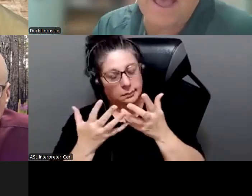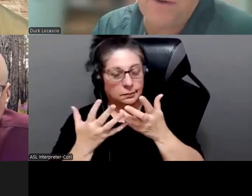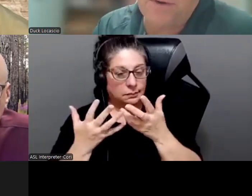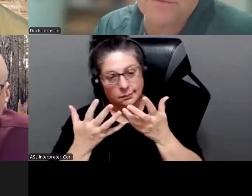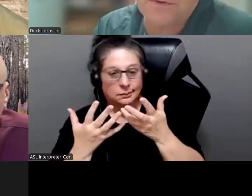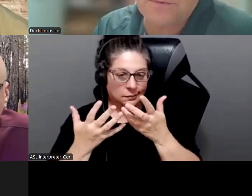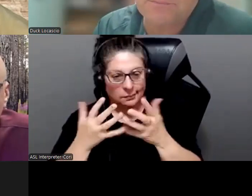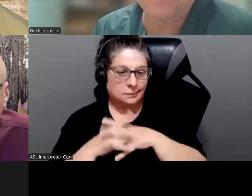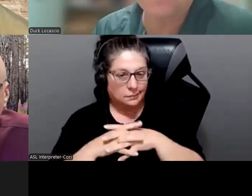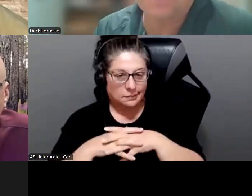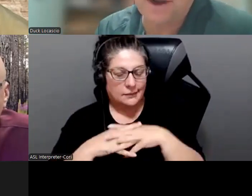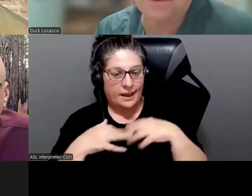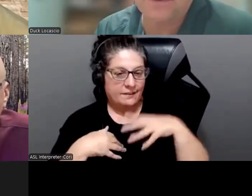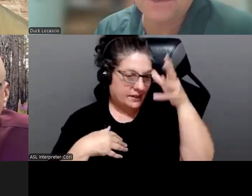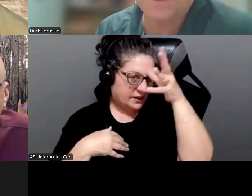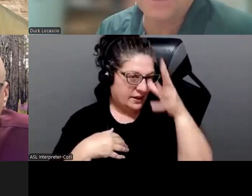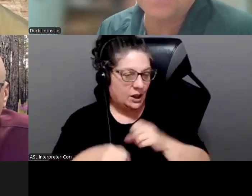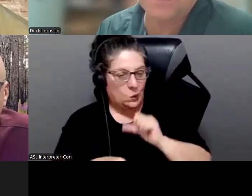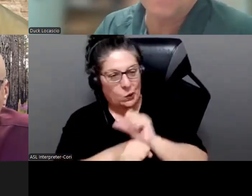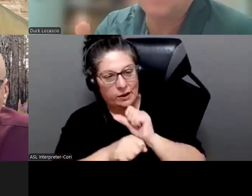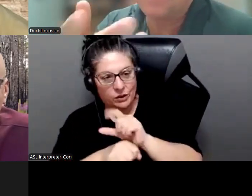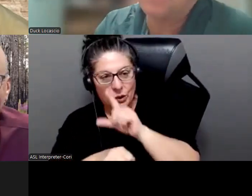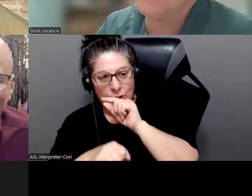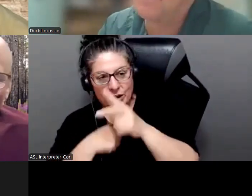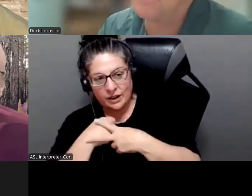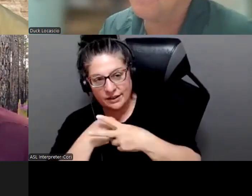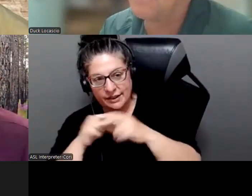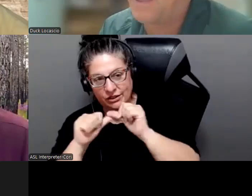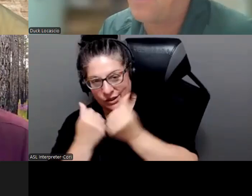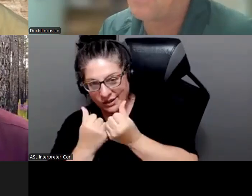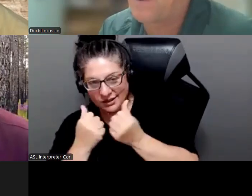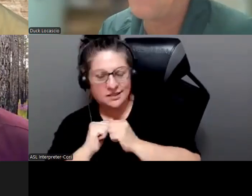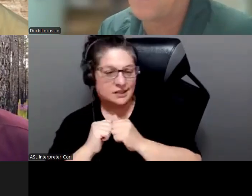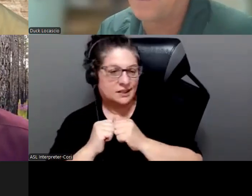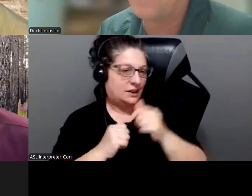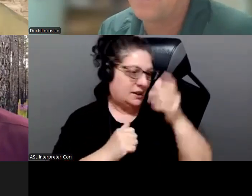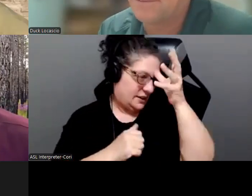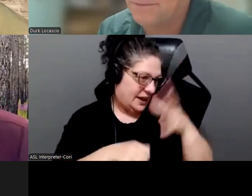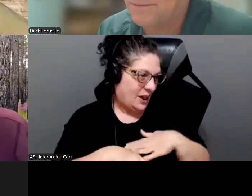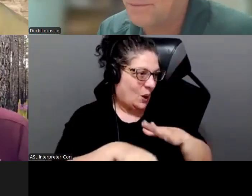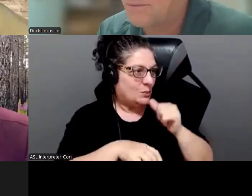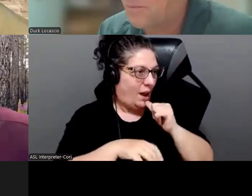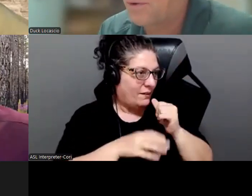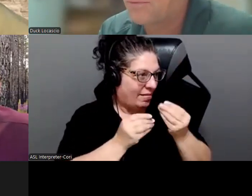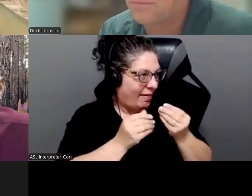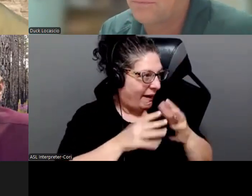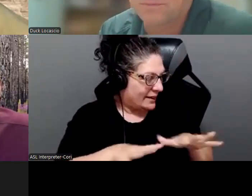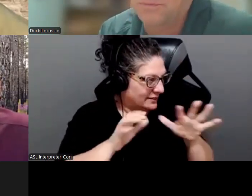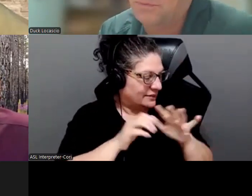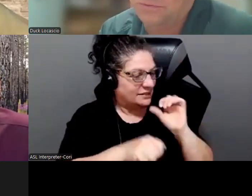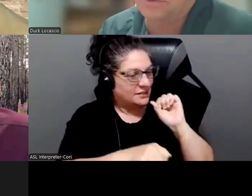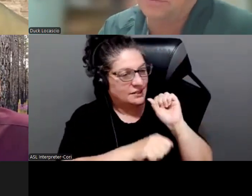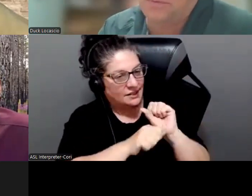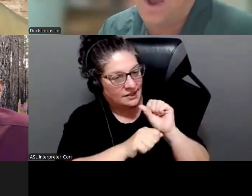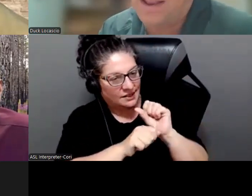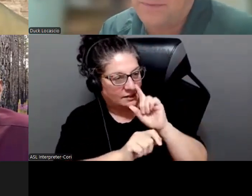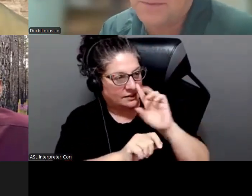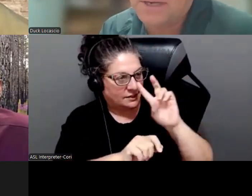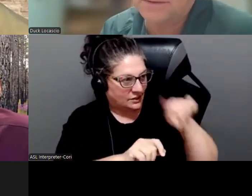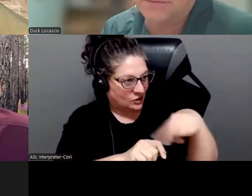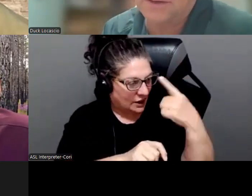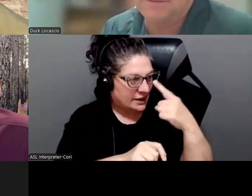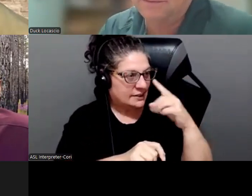got a guy working for Bird Conservation Agency and a guy on private land working strictly for